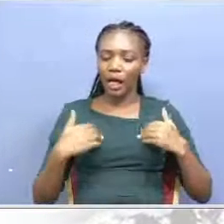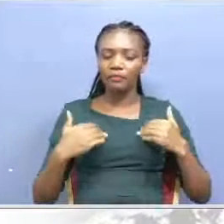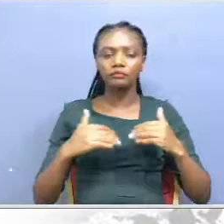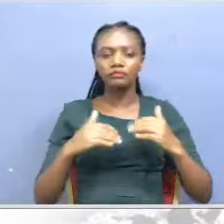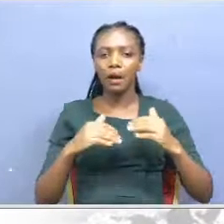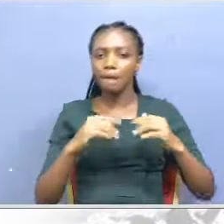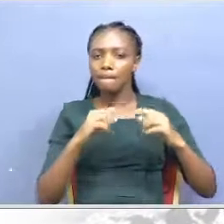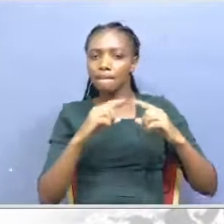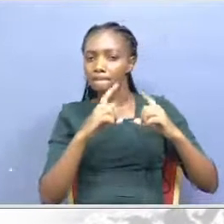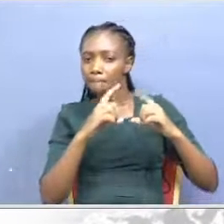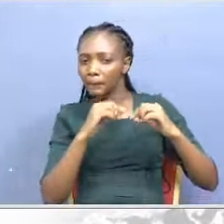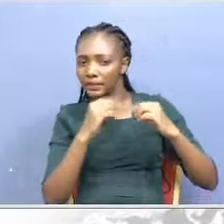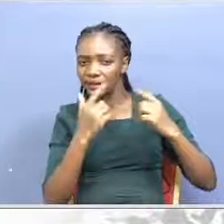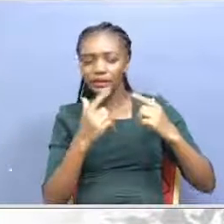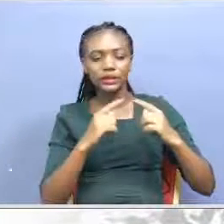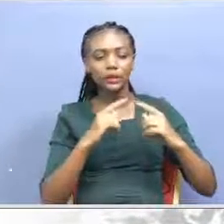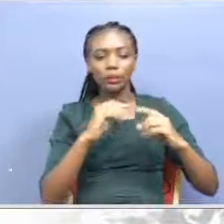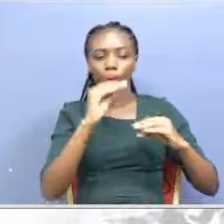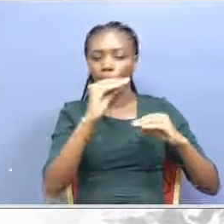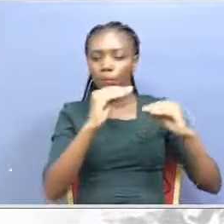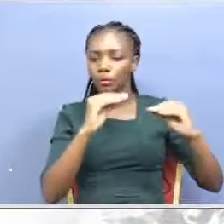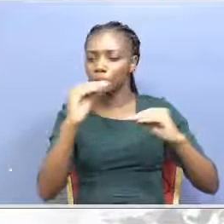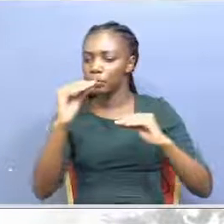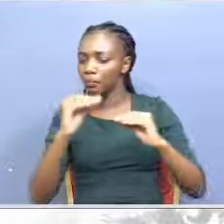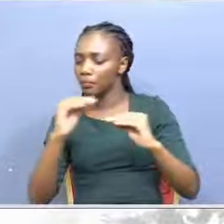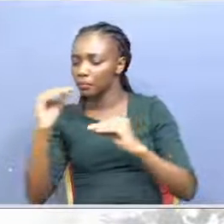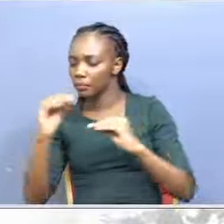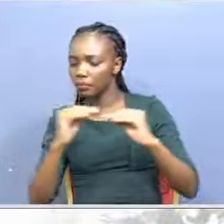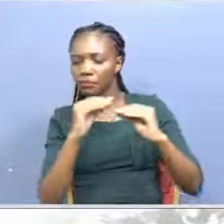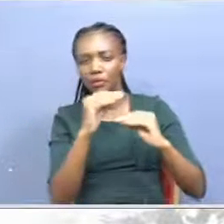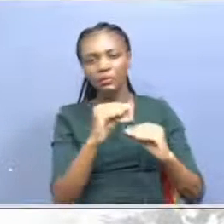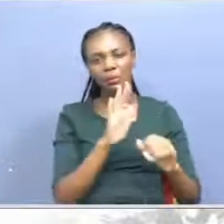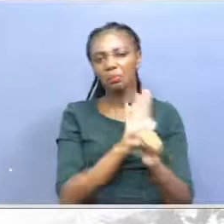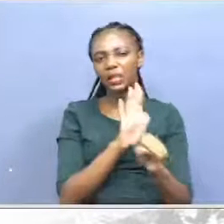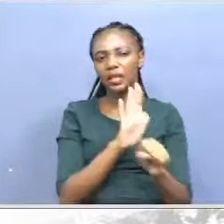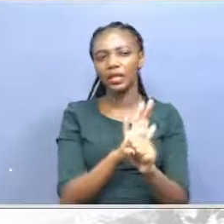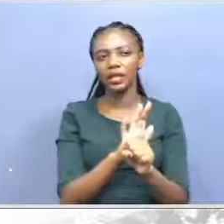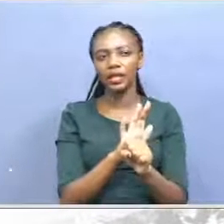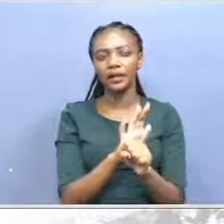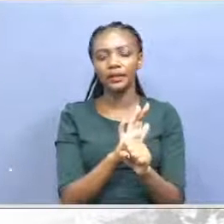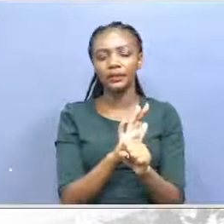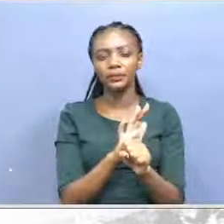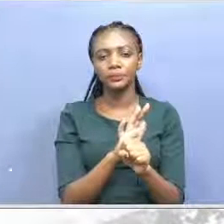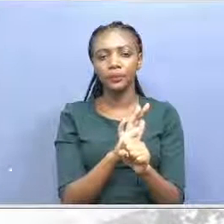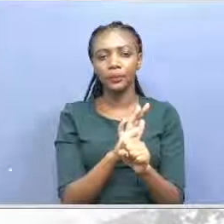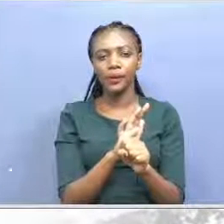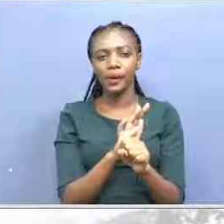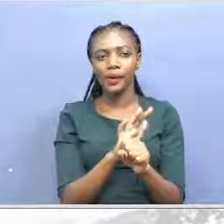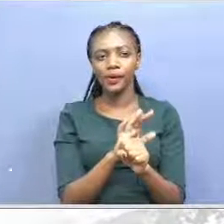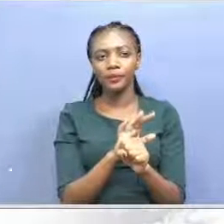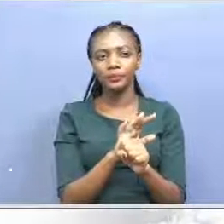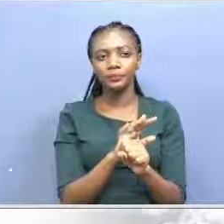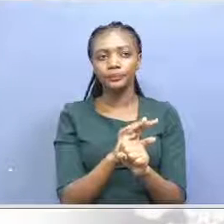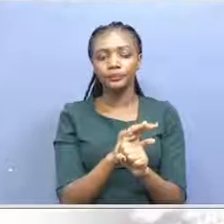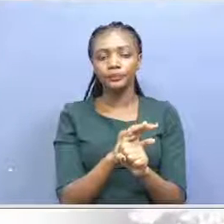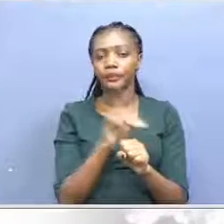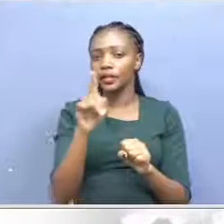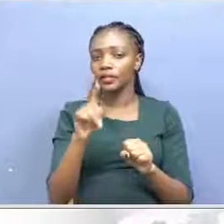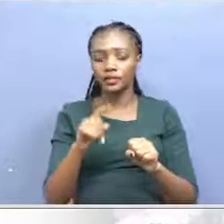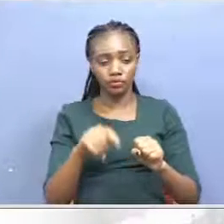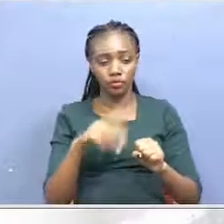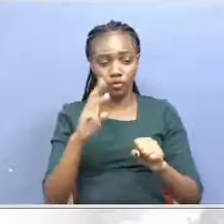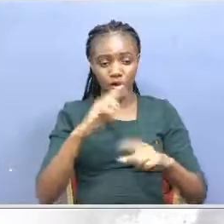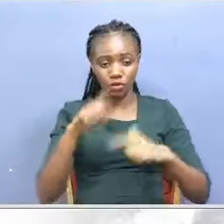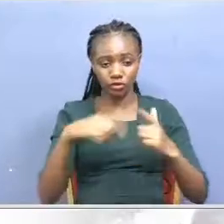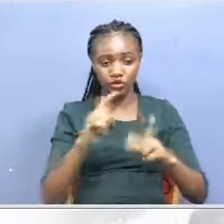with immeasurable praises as his legacy of civic responsibility simultaneously reveals itself from one generation to